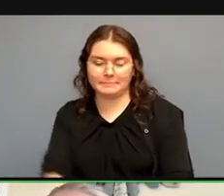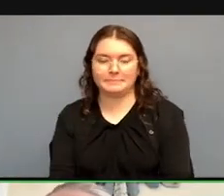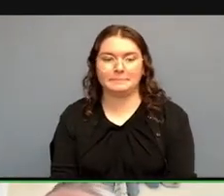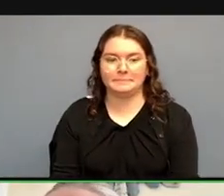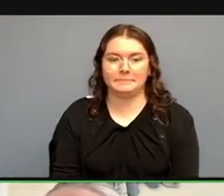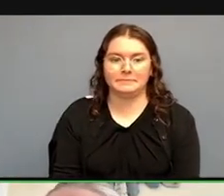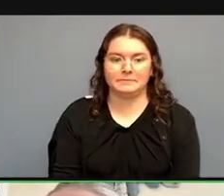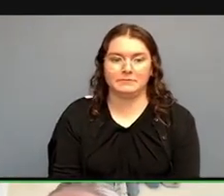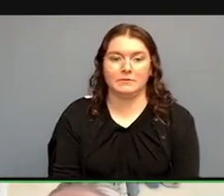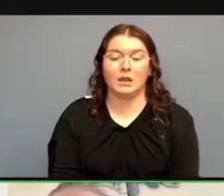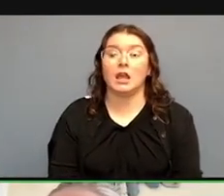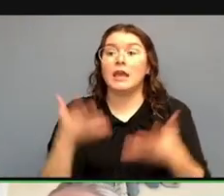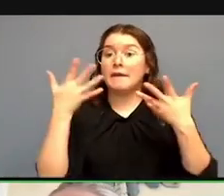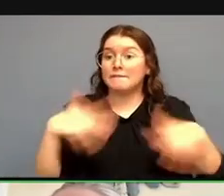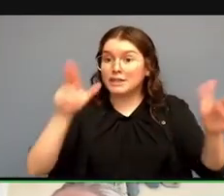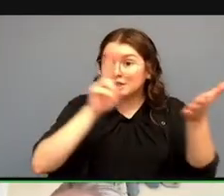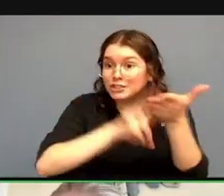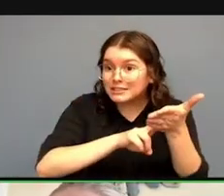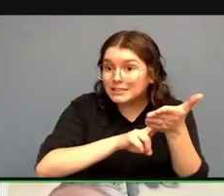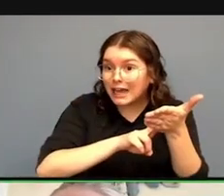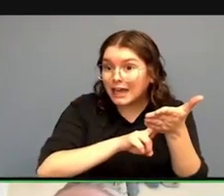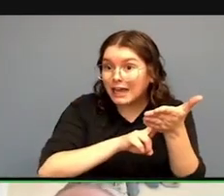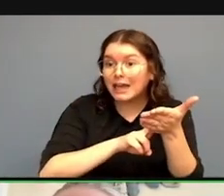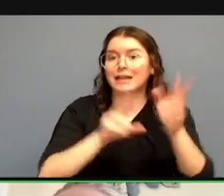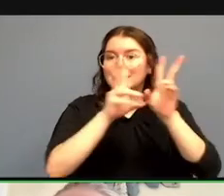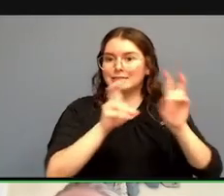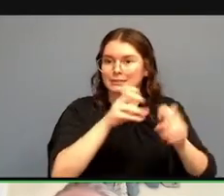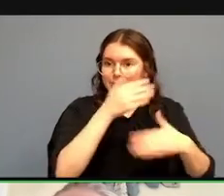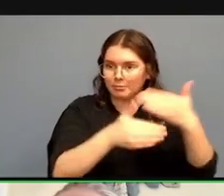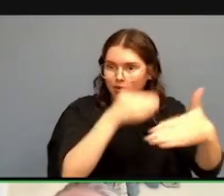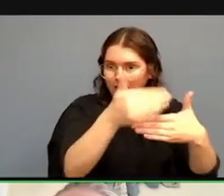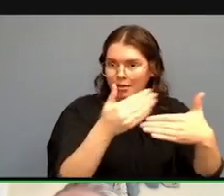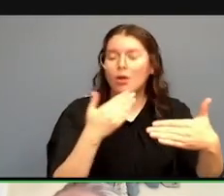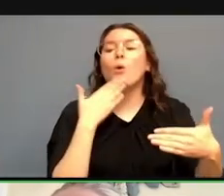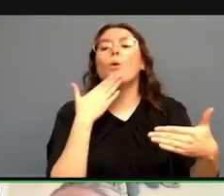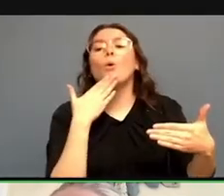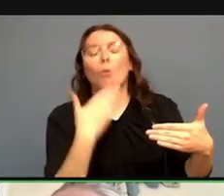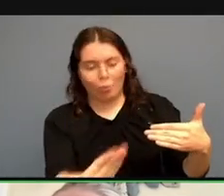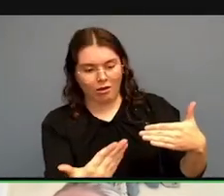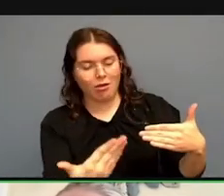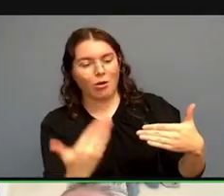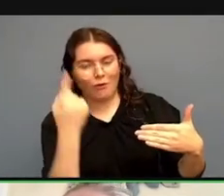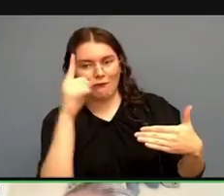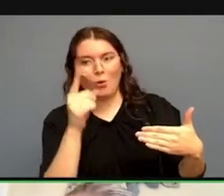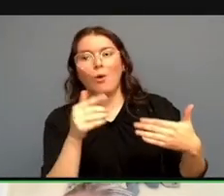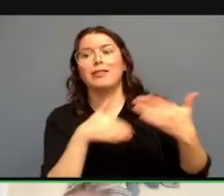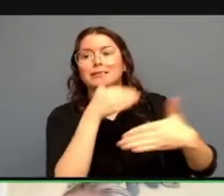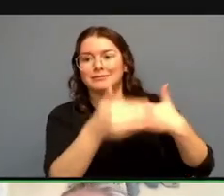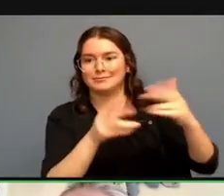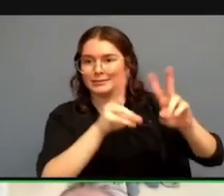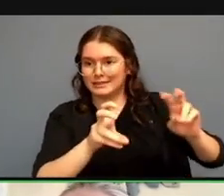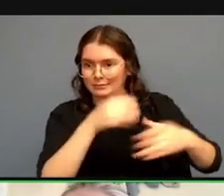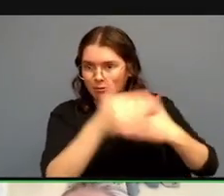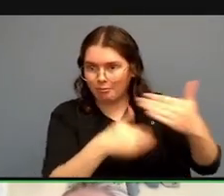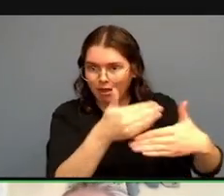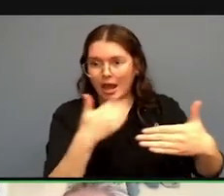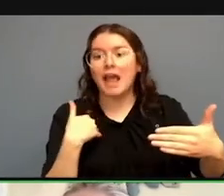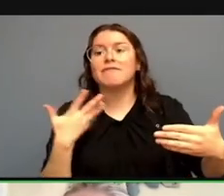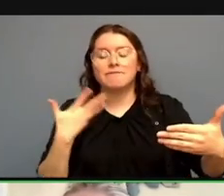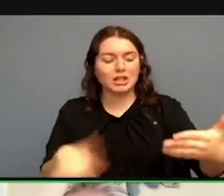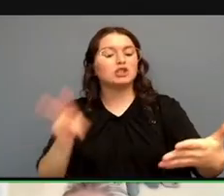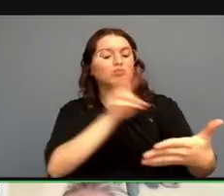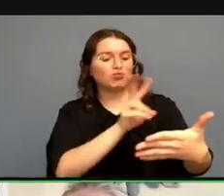Once you sign that assessment plan, you say, okay, thank you for giving me the assessment plan. I've looked it over.